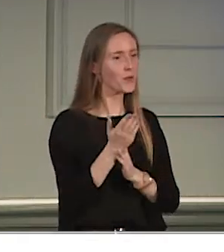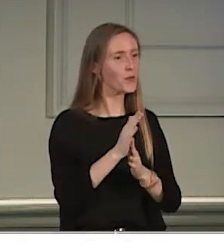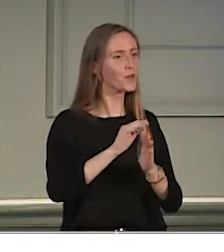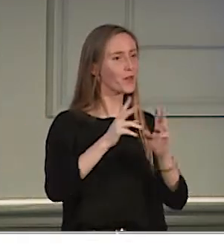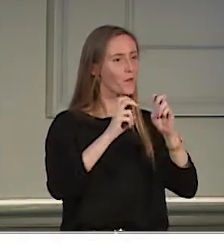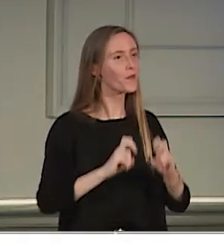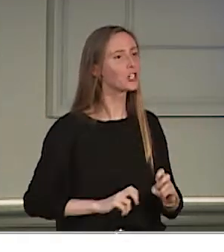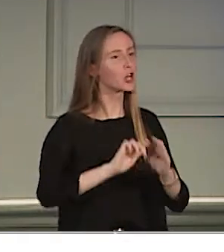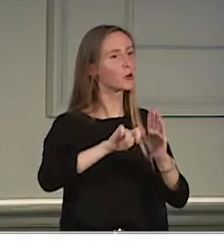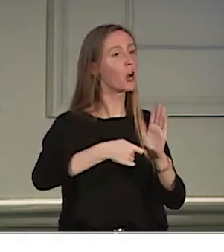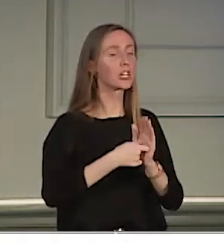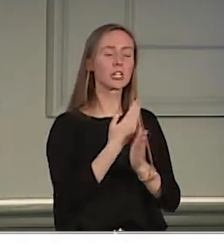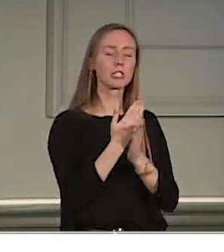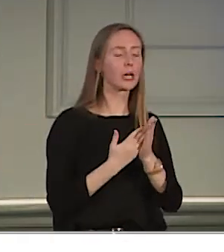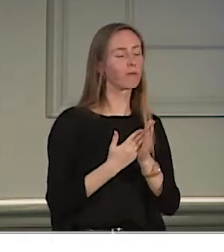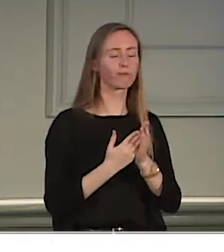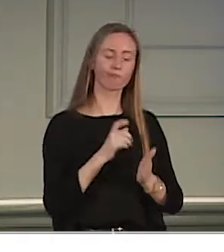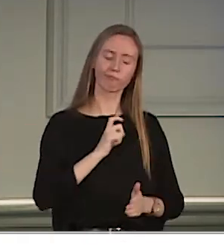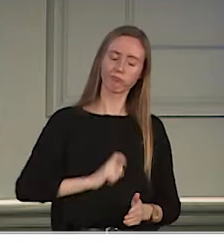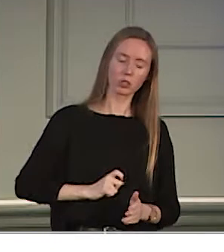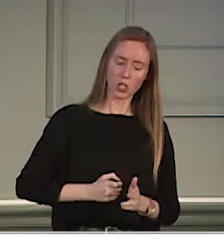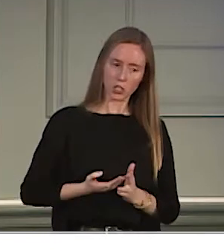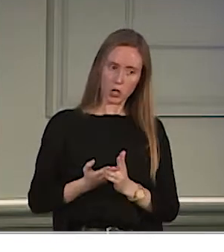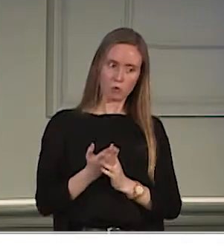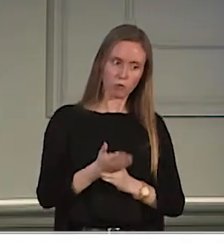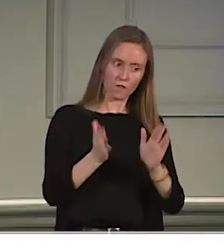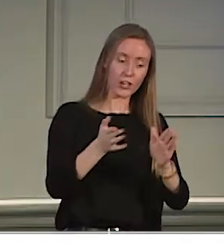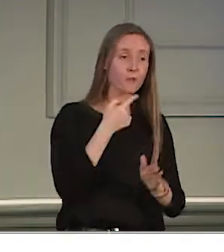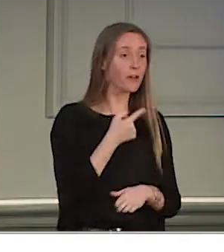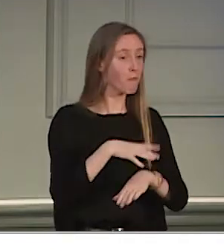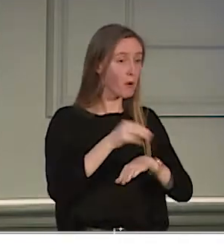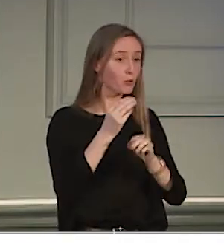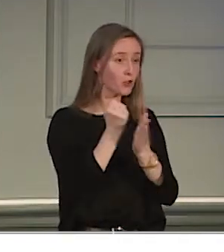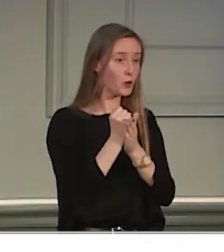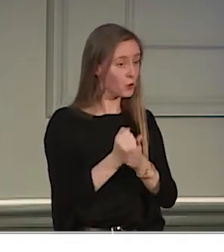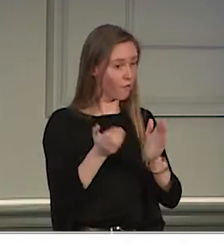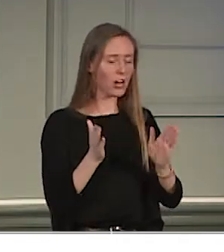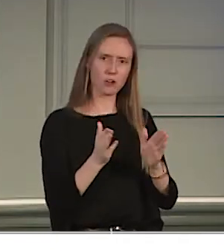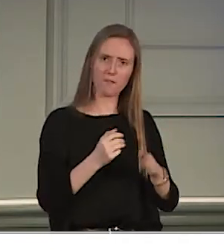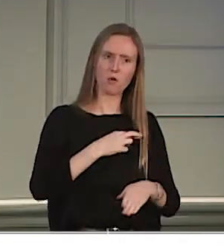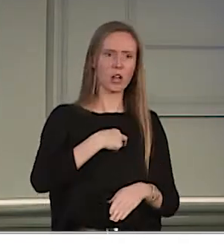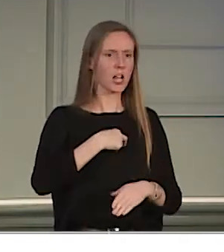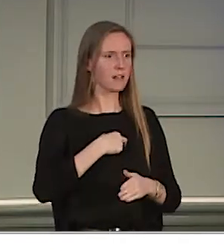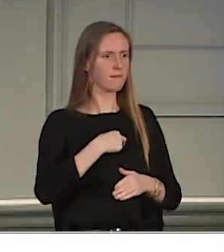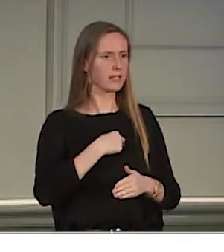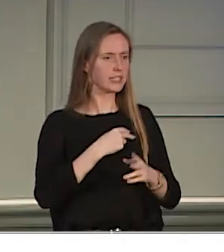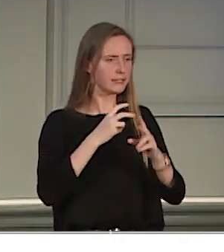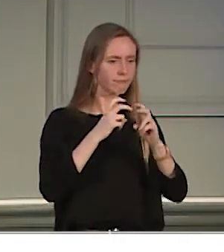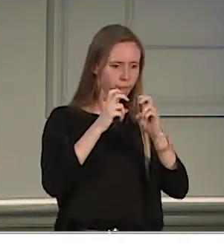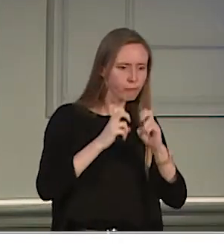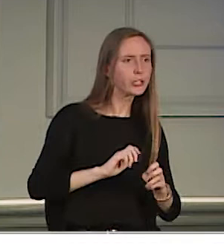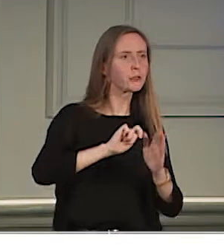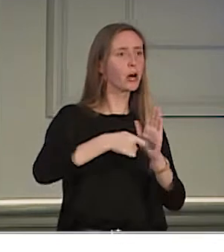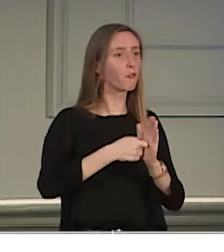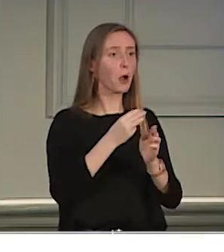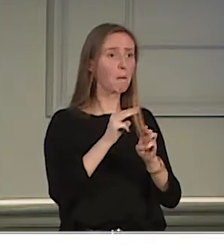that confidence and just get through it. But for every student, they can leave and say, we've done a significant research project. And for those that do fly, sometimes we see